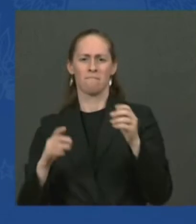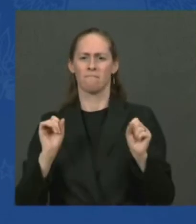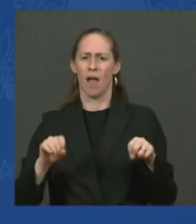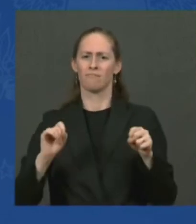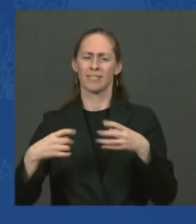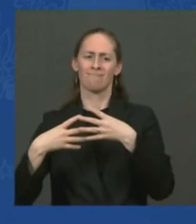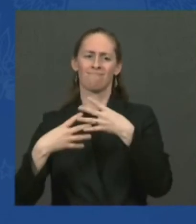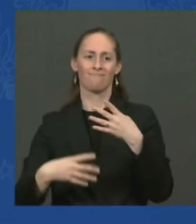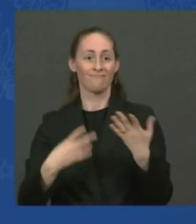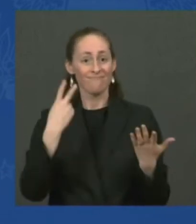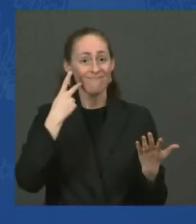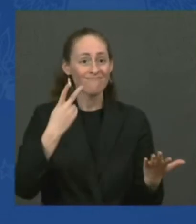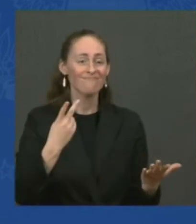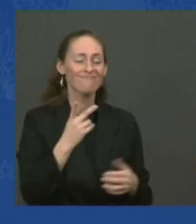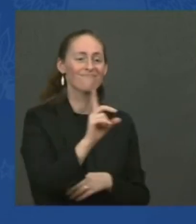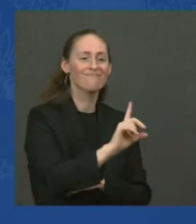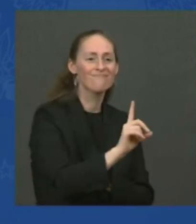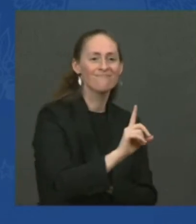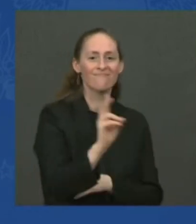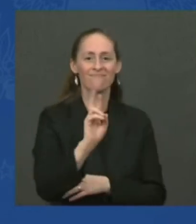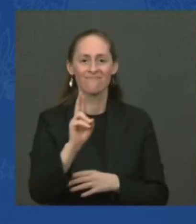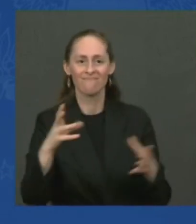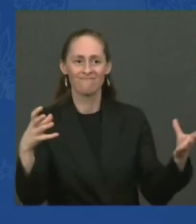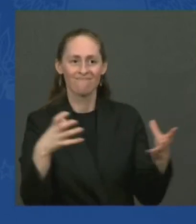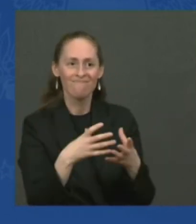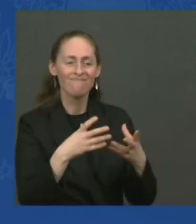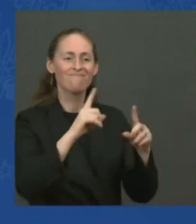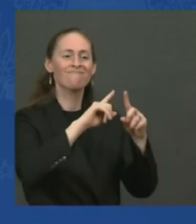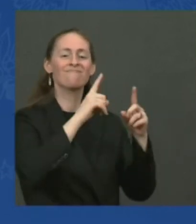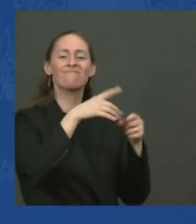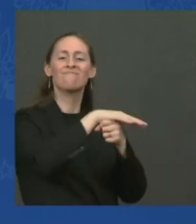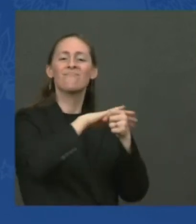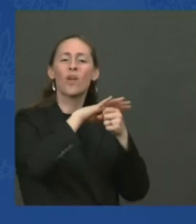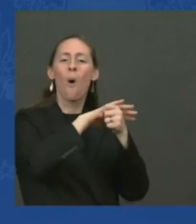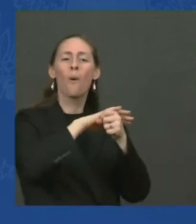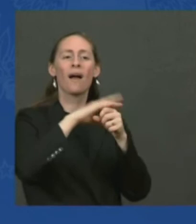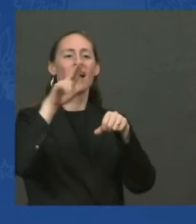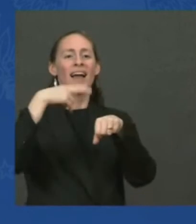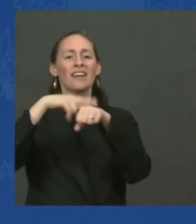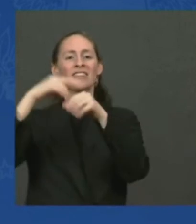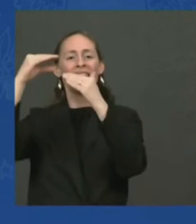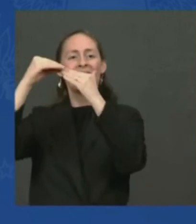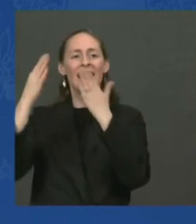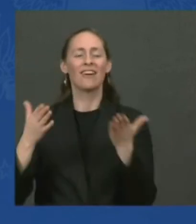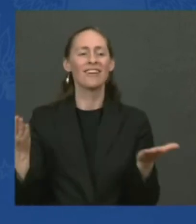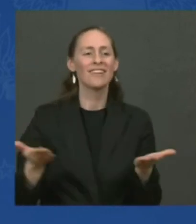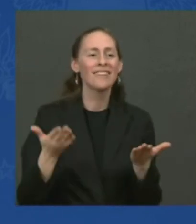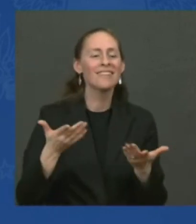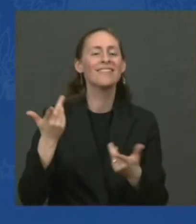Democrats and Republicans, national leaders, local leaders, all elected officials, labor